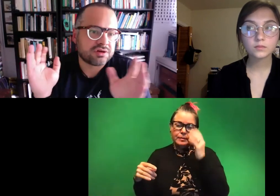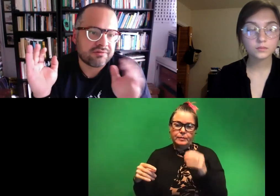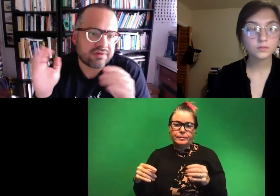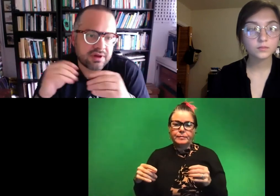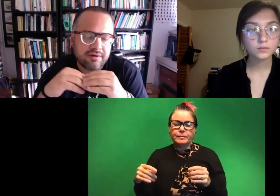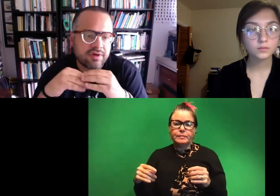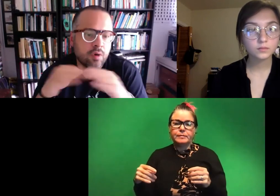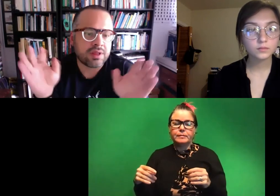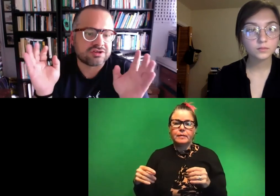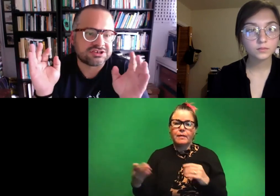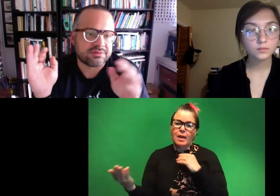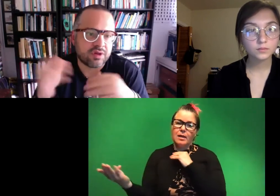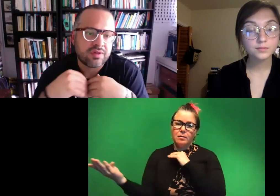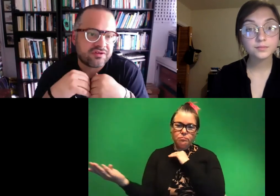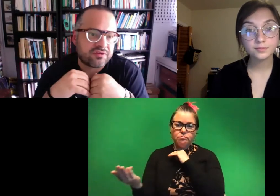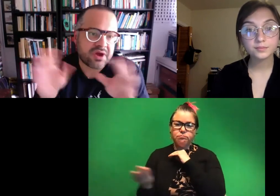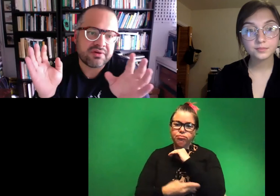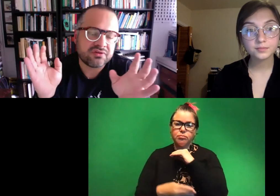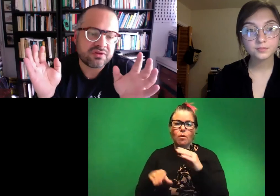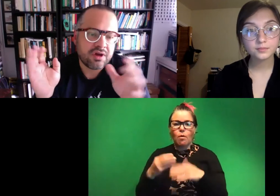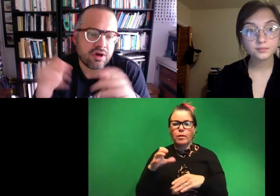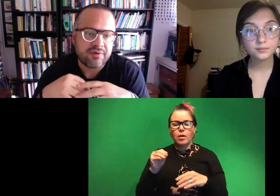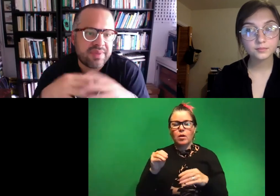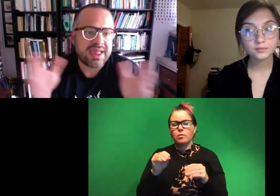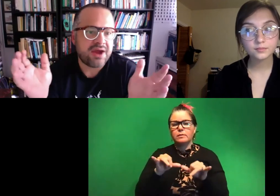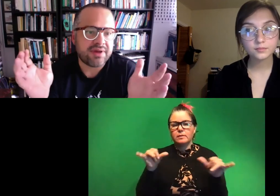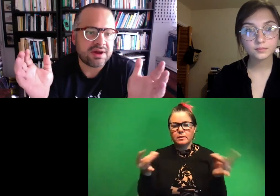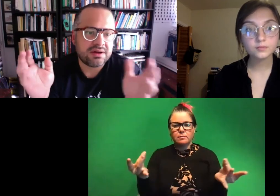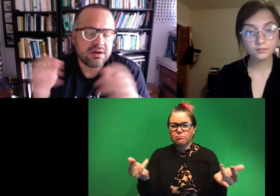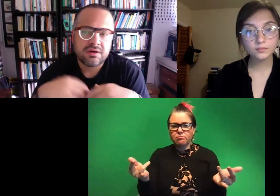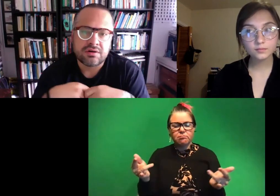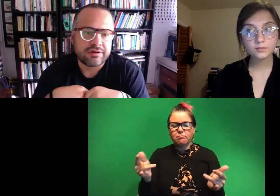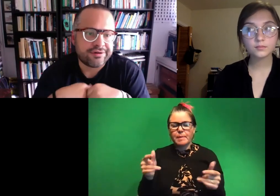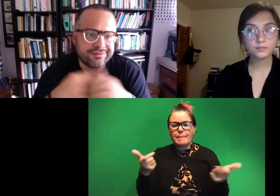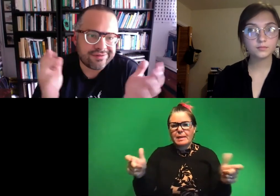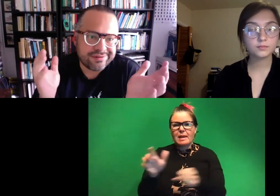cut of the whole ecosystem, all the disappearance of a big area,